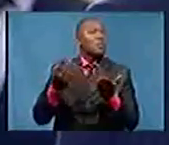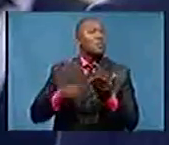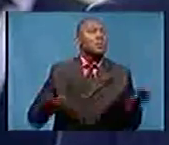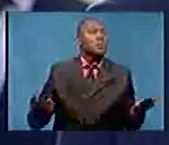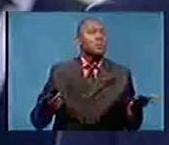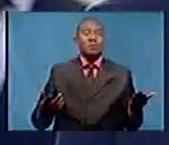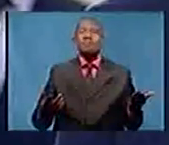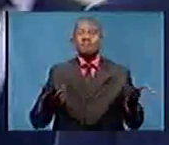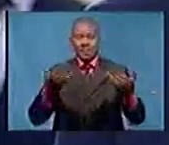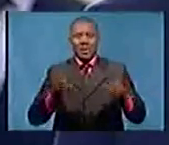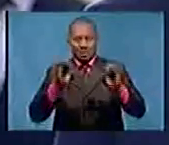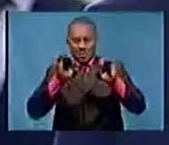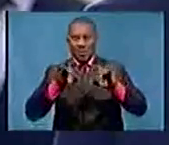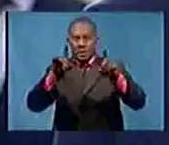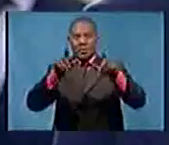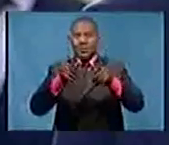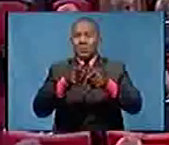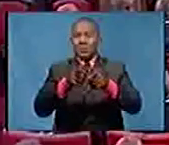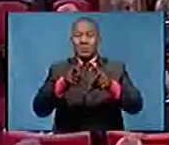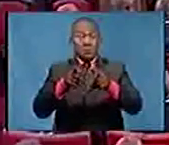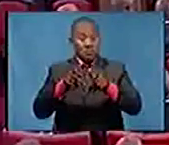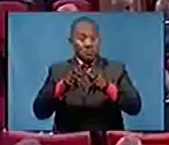public or the